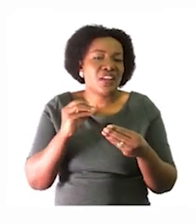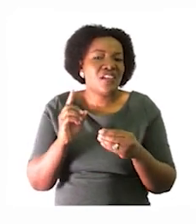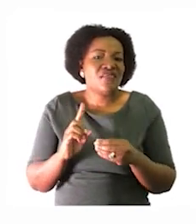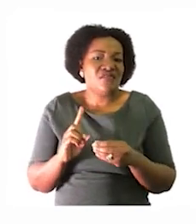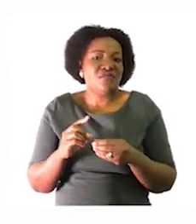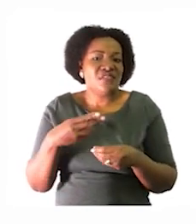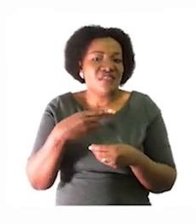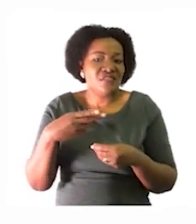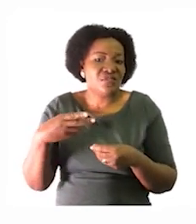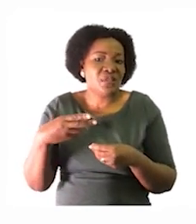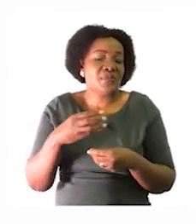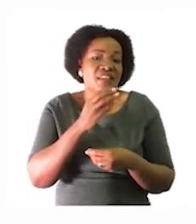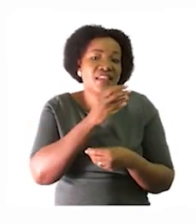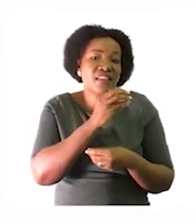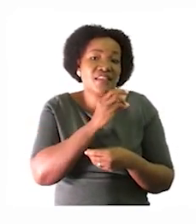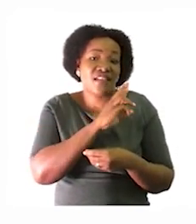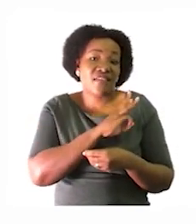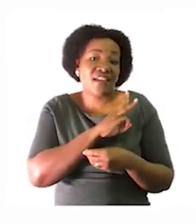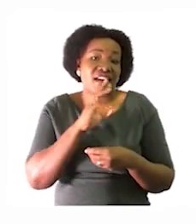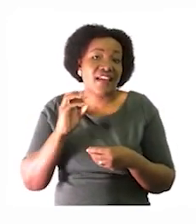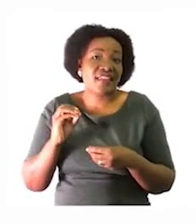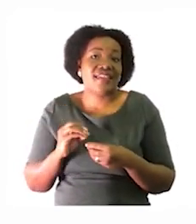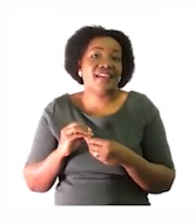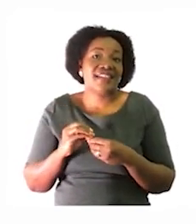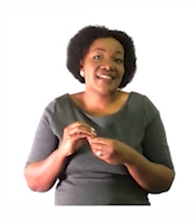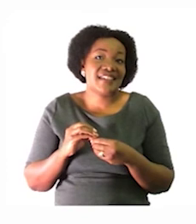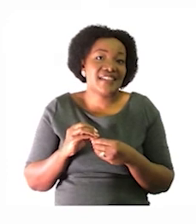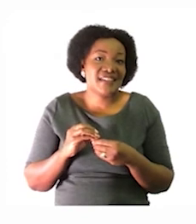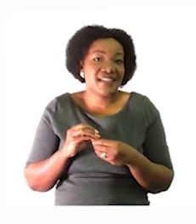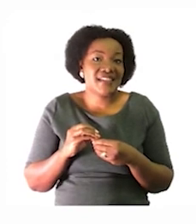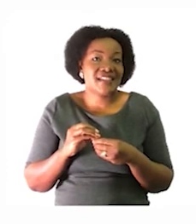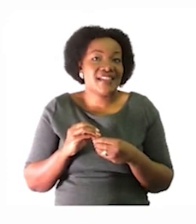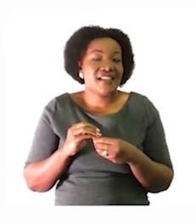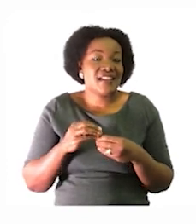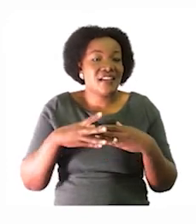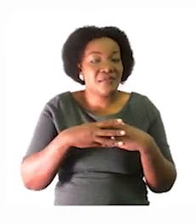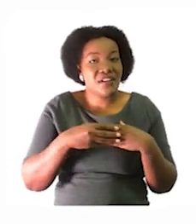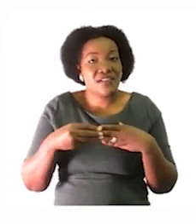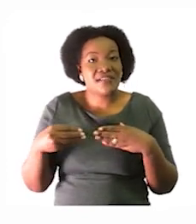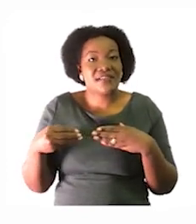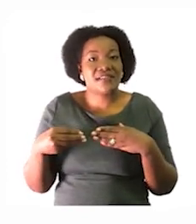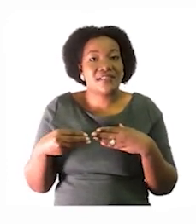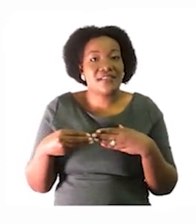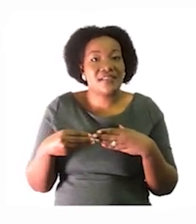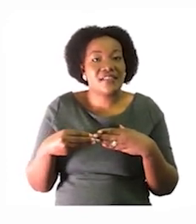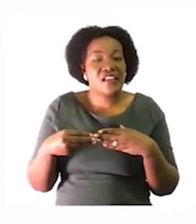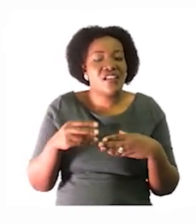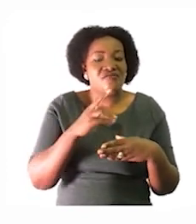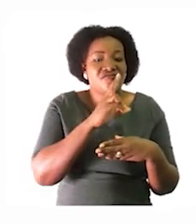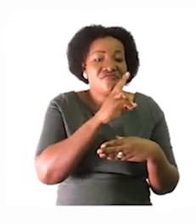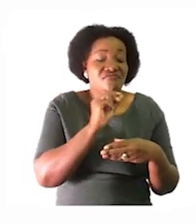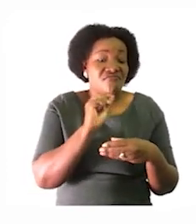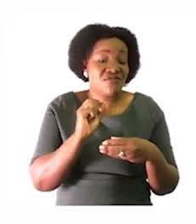much? That is correct. It will give you a 30 Namibian dollar. So you write the